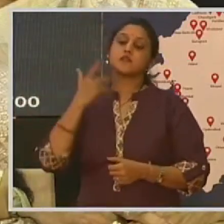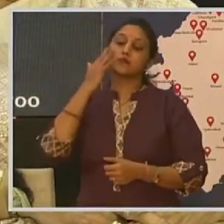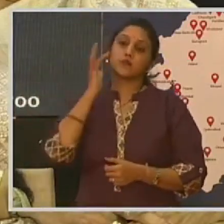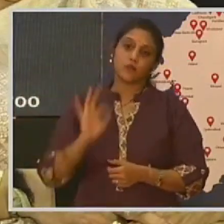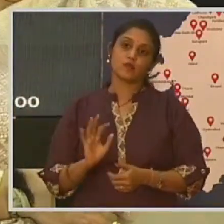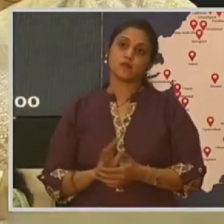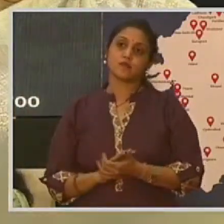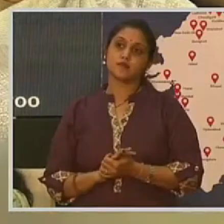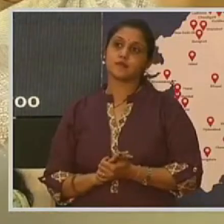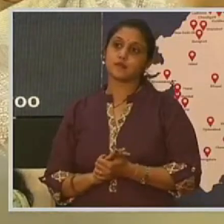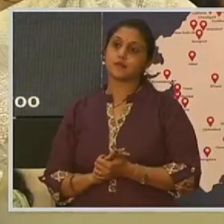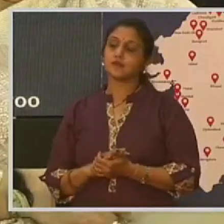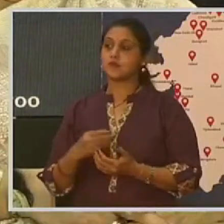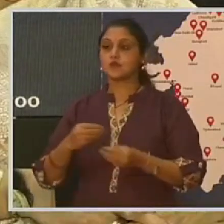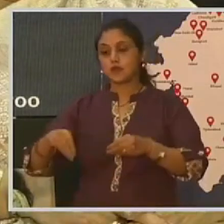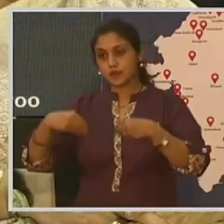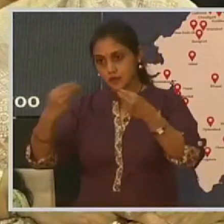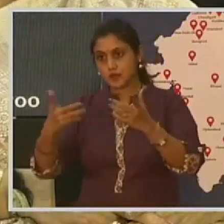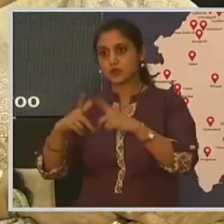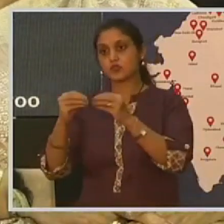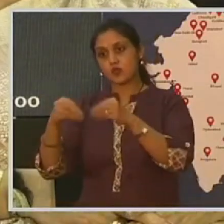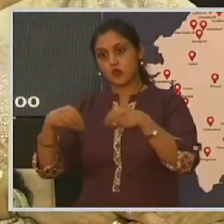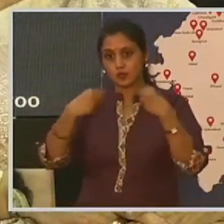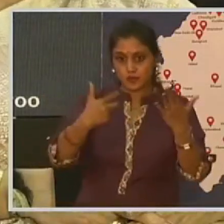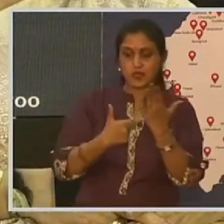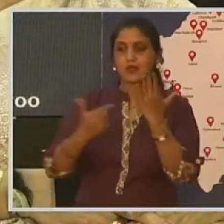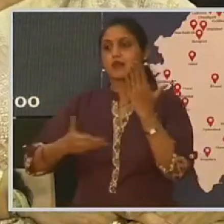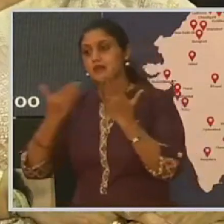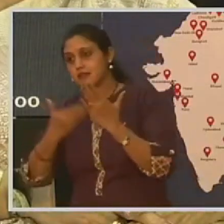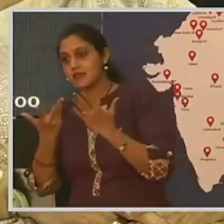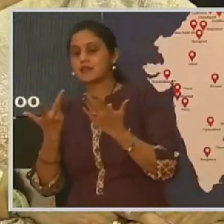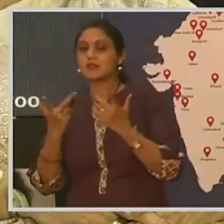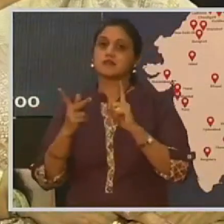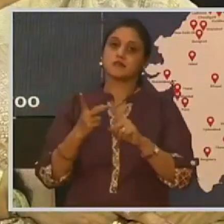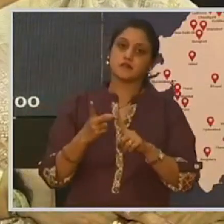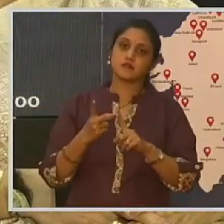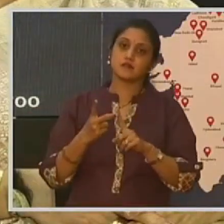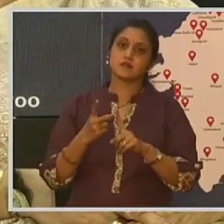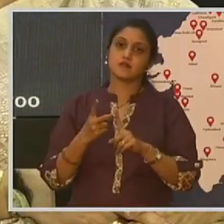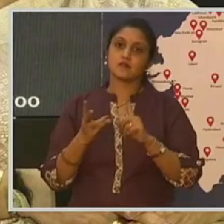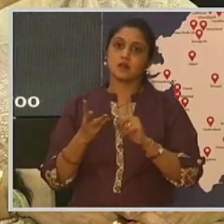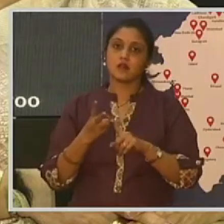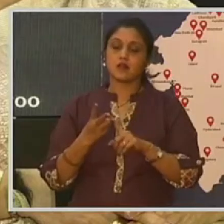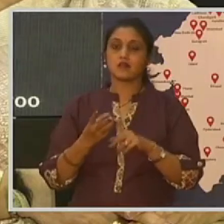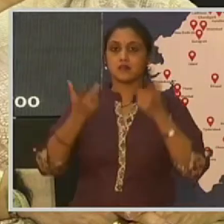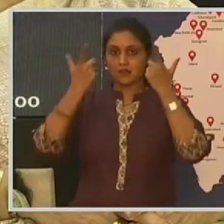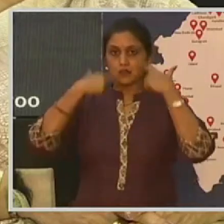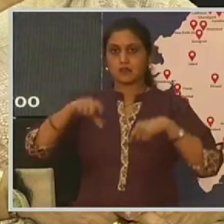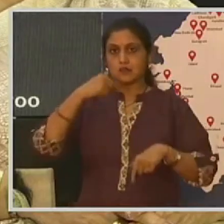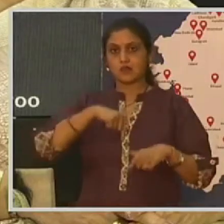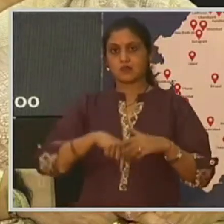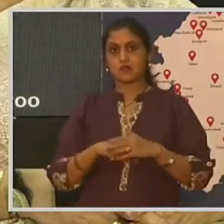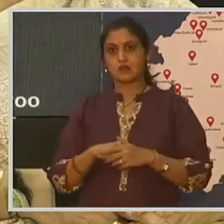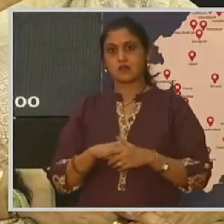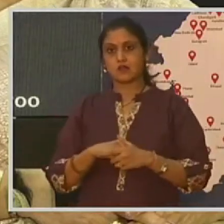and providing them jobs and trainings is also an integral part for,